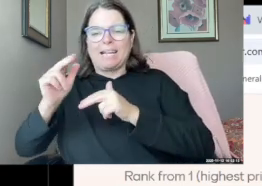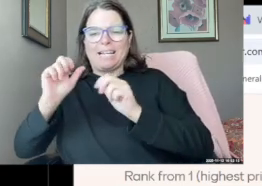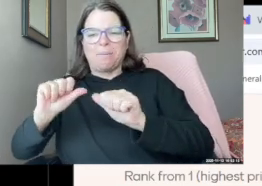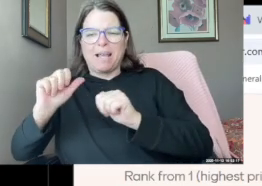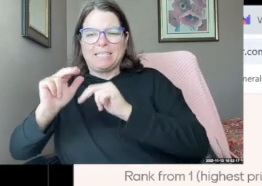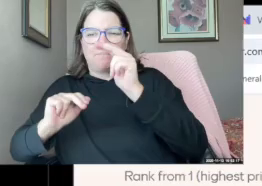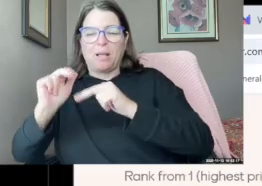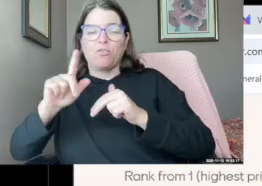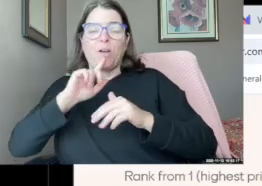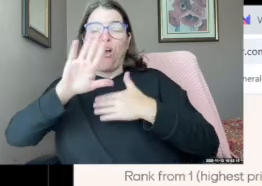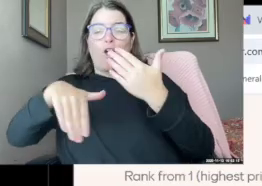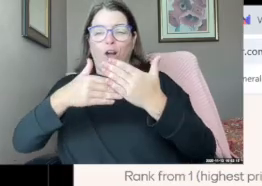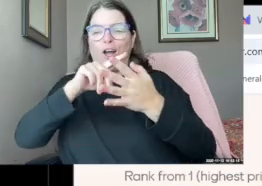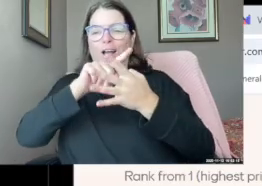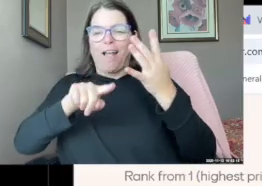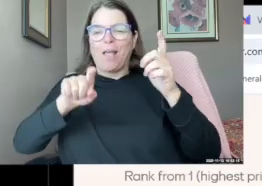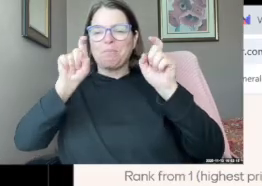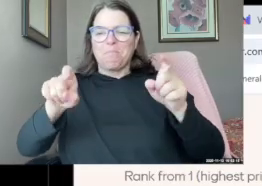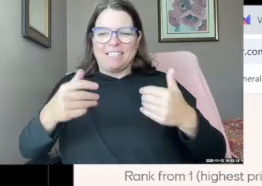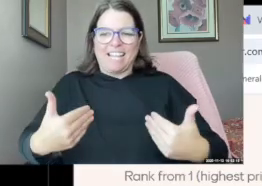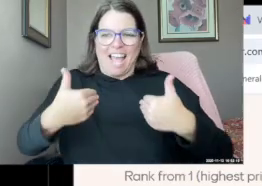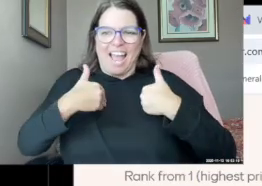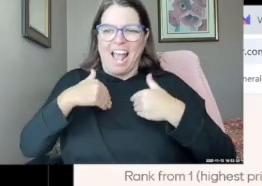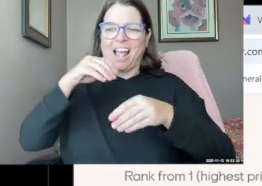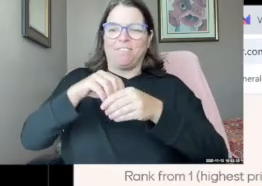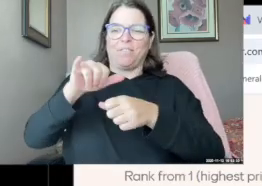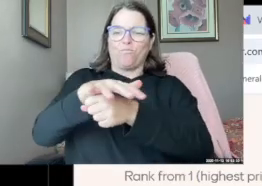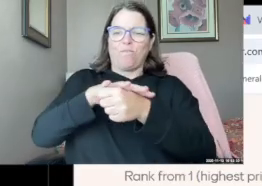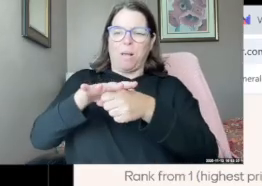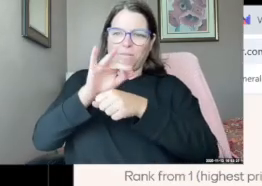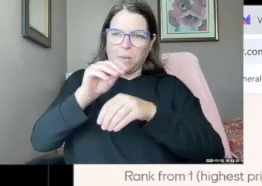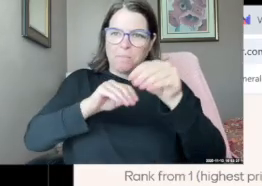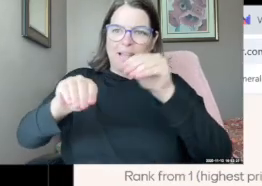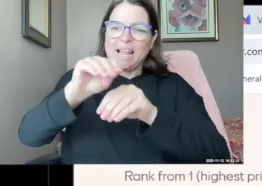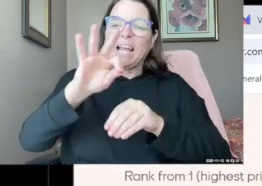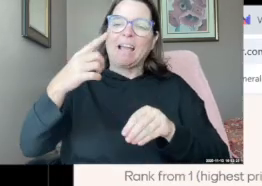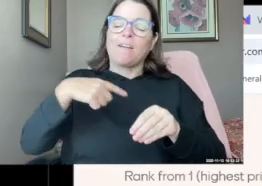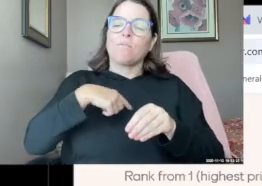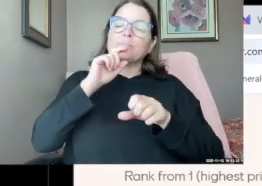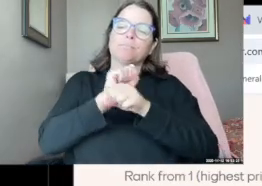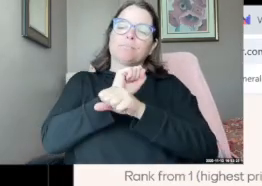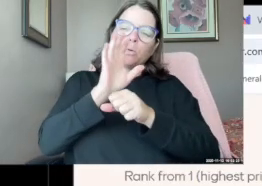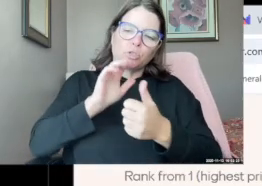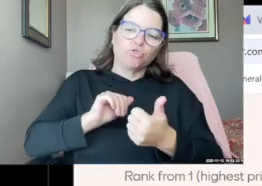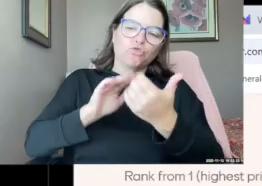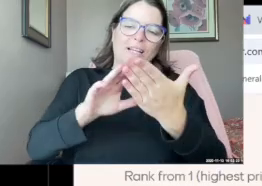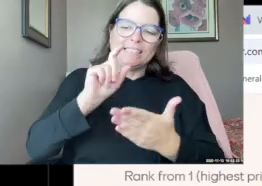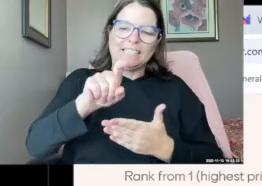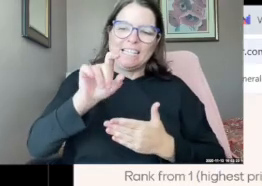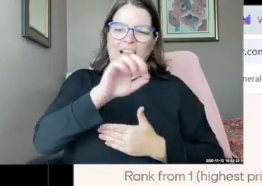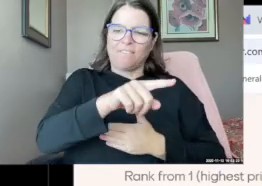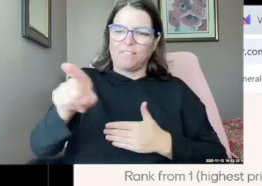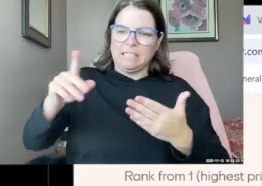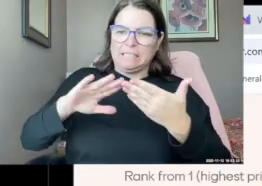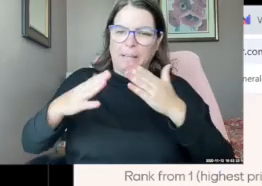and capacity building. So all of it has to exist within the realm of mobility if we're truly going to address